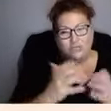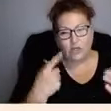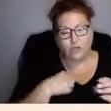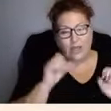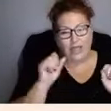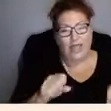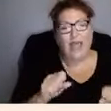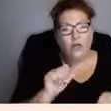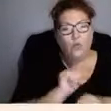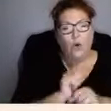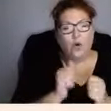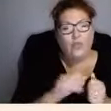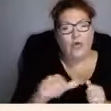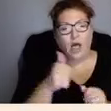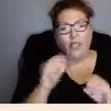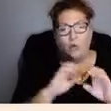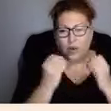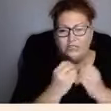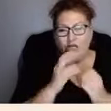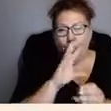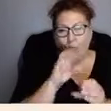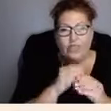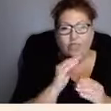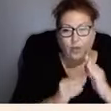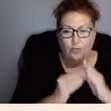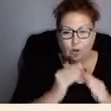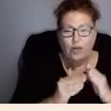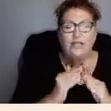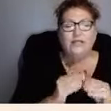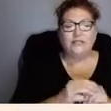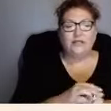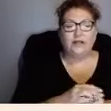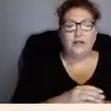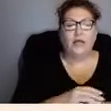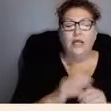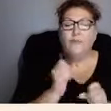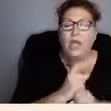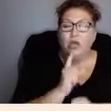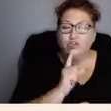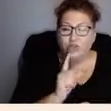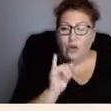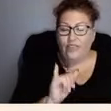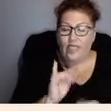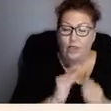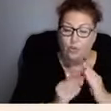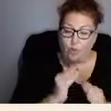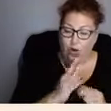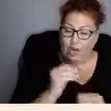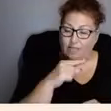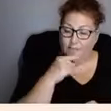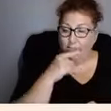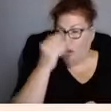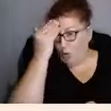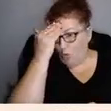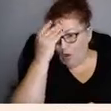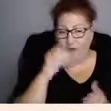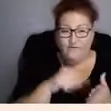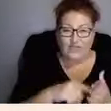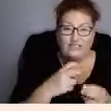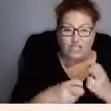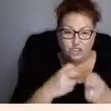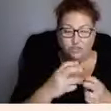other organizations within the communities, advocacy organizations, to make sure the community and the public are aware of these issues and make